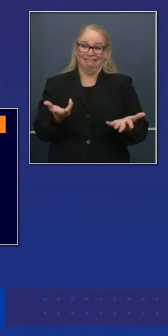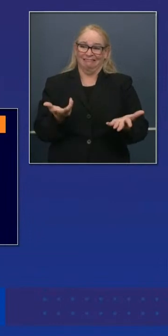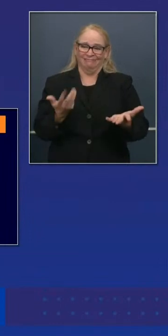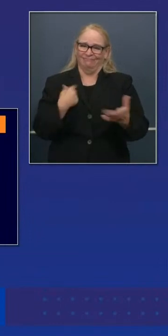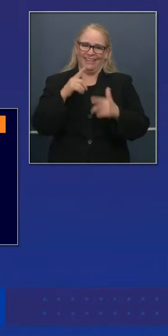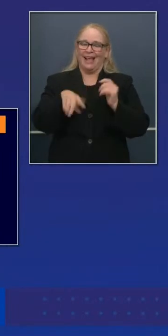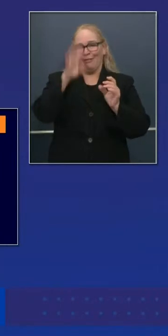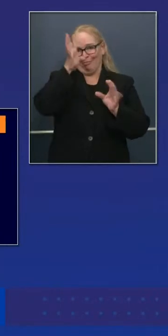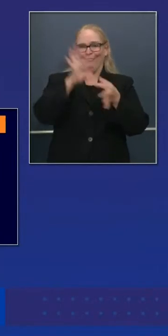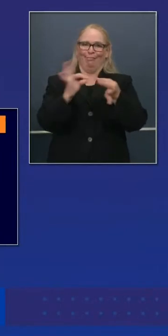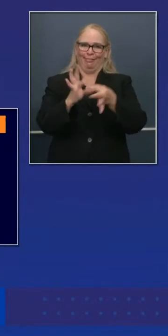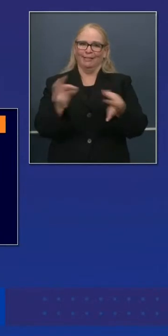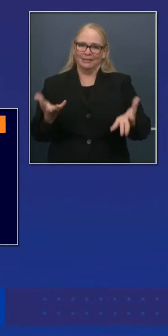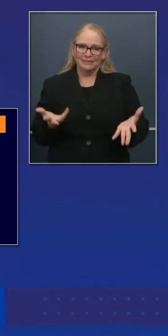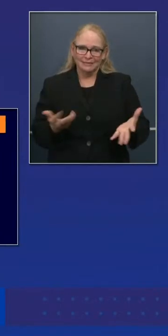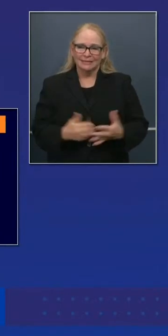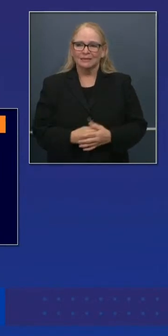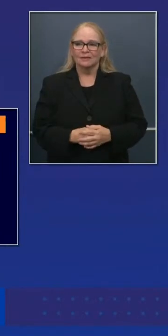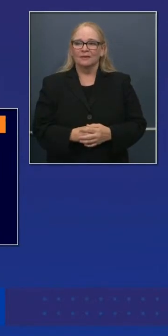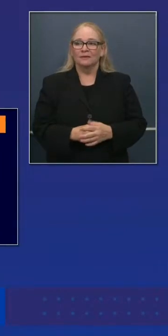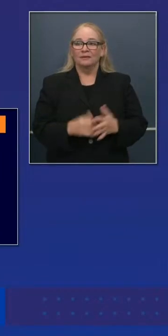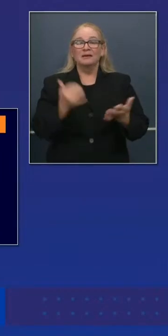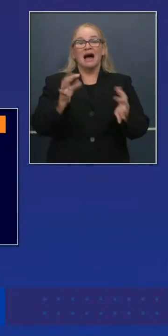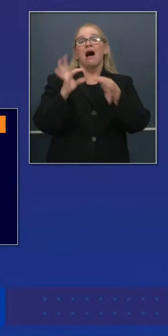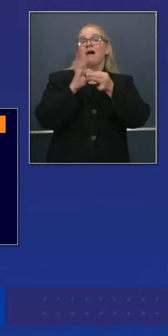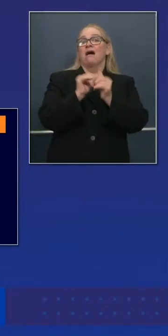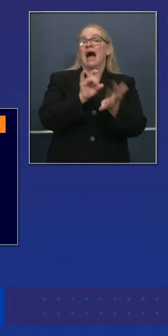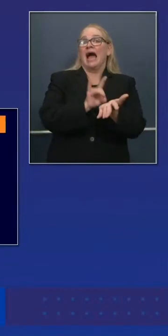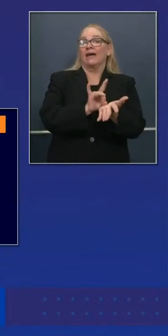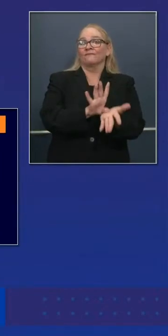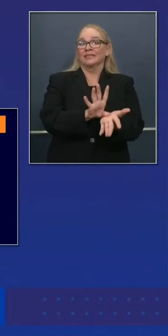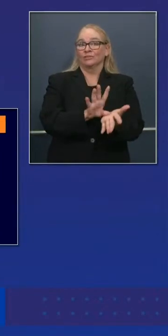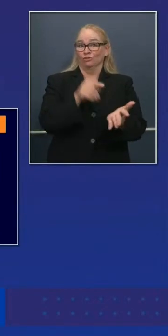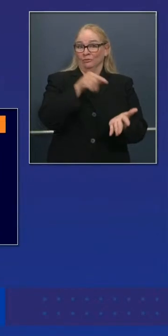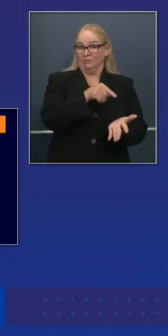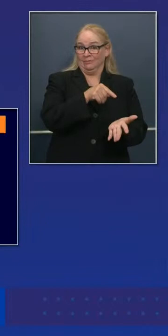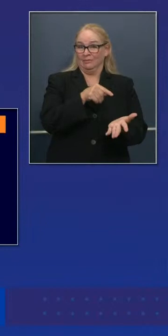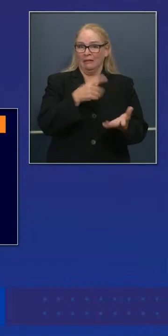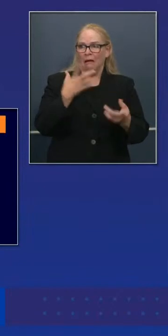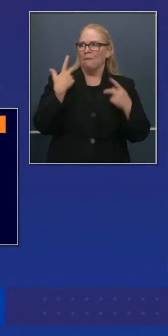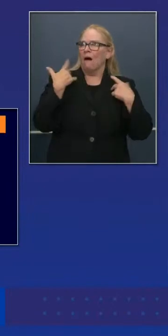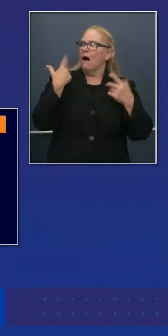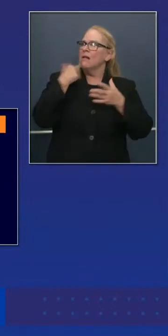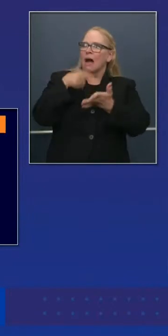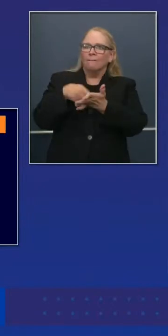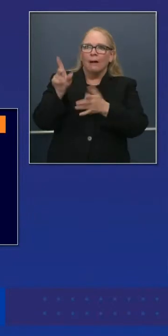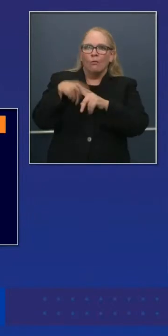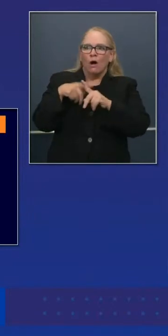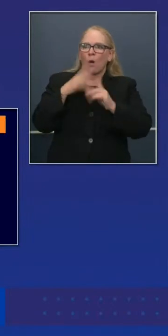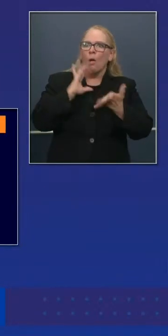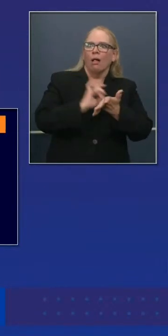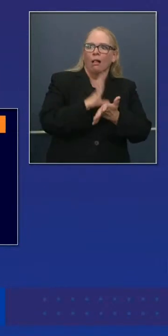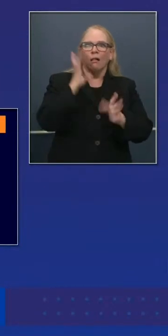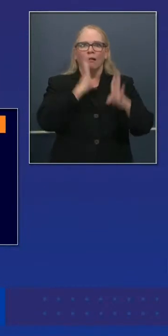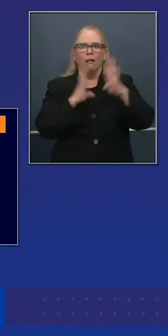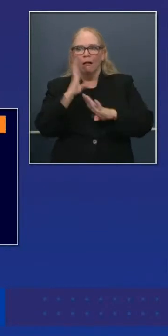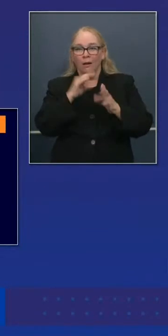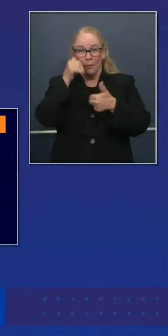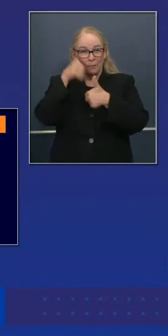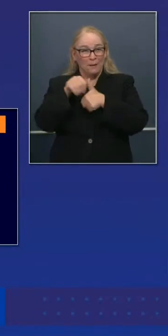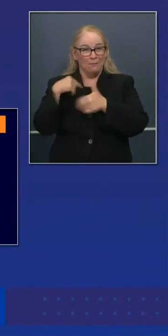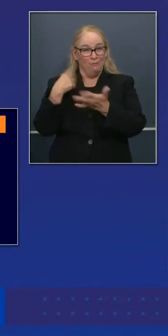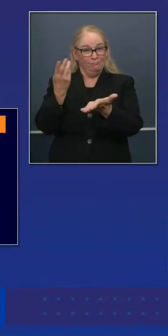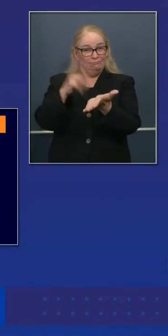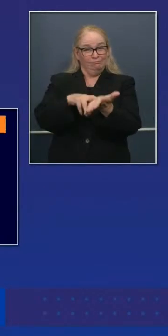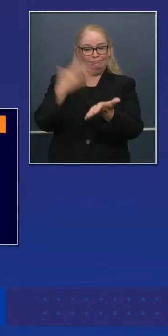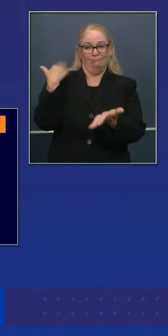question of evictions, as I said, has been top of mind, top of our agenda as an administration going back to March. We signed our first executive